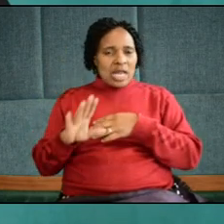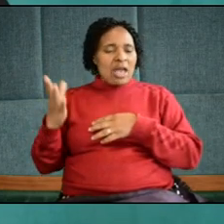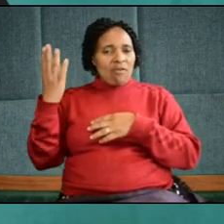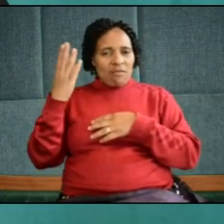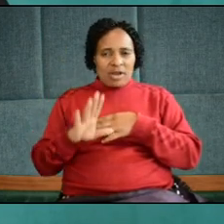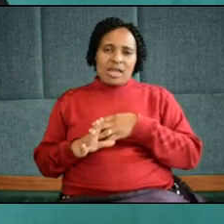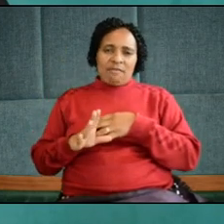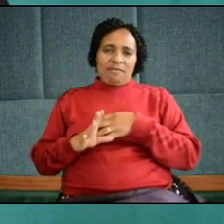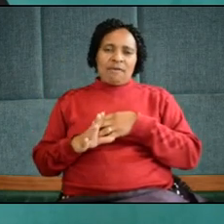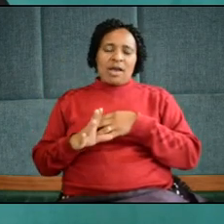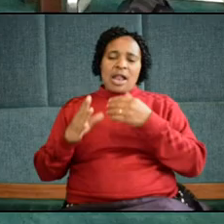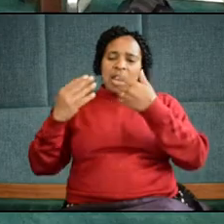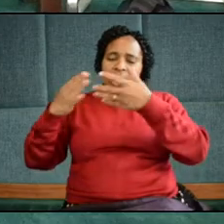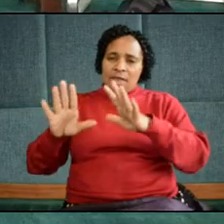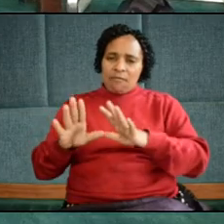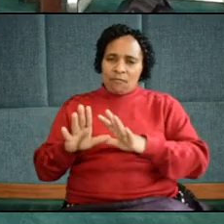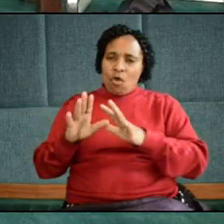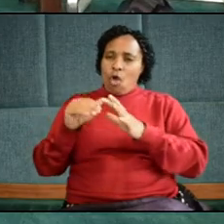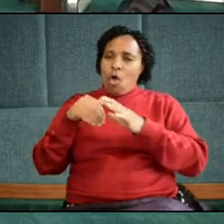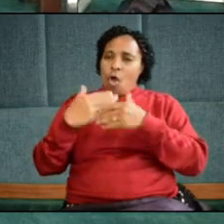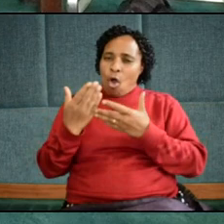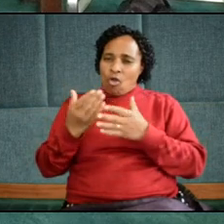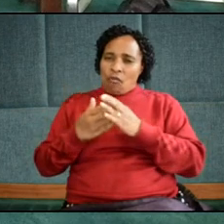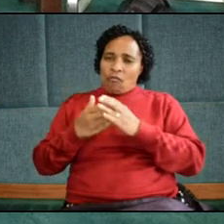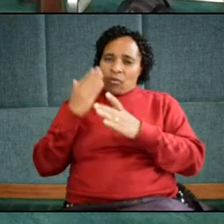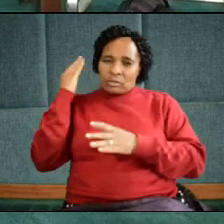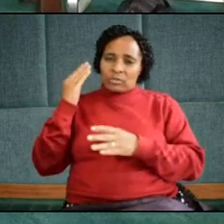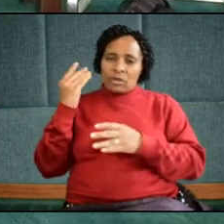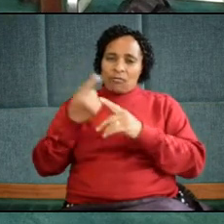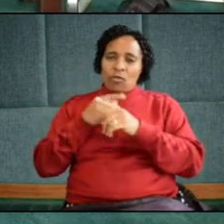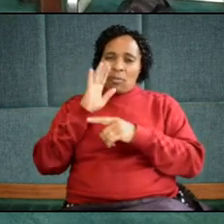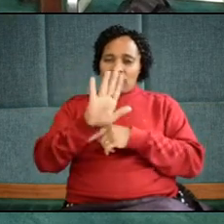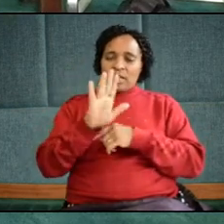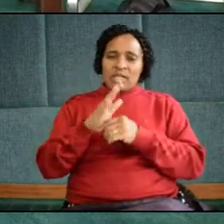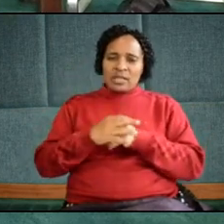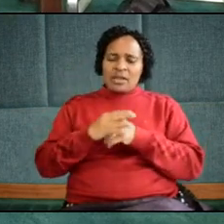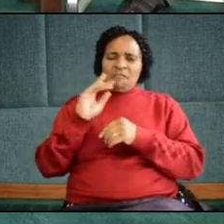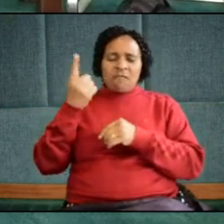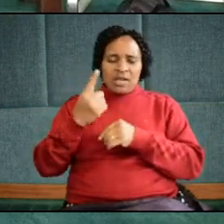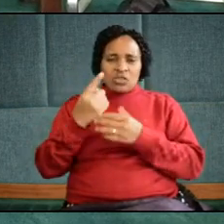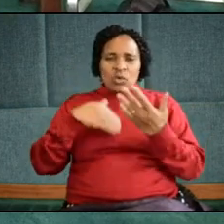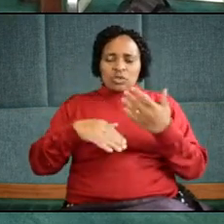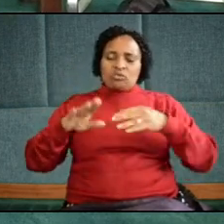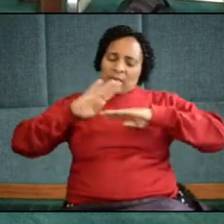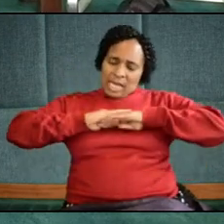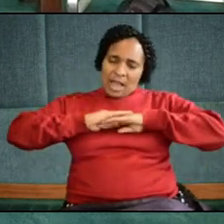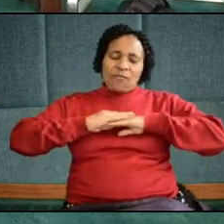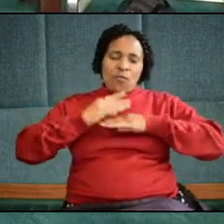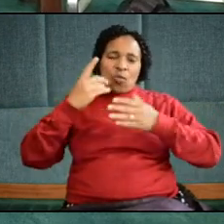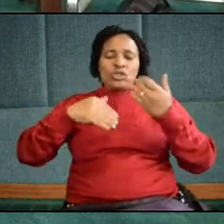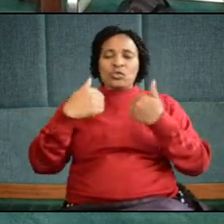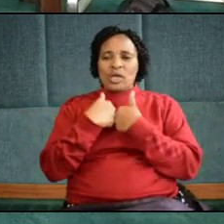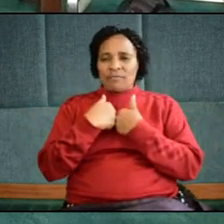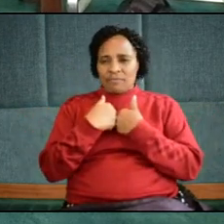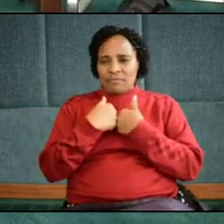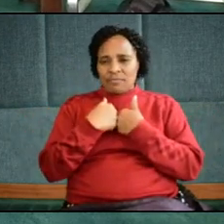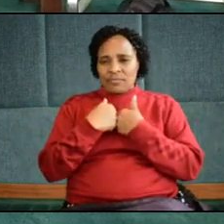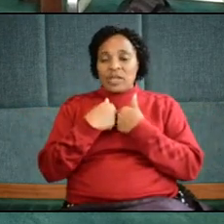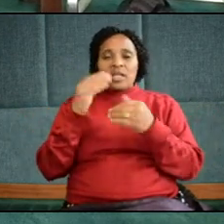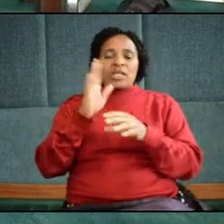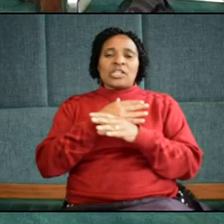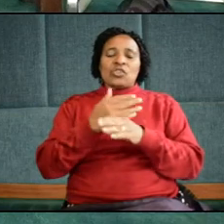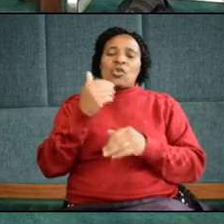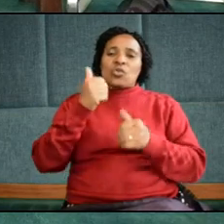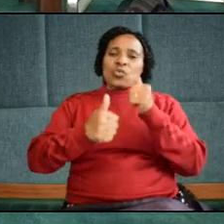thee nor forsake thee. That is a very profound verse. You know, we should just be content with what we have. And as the song